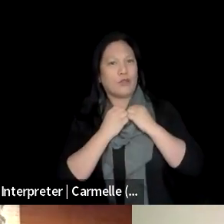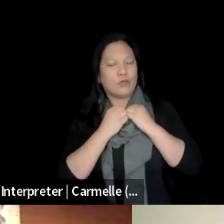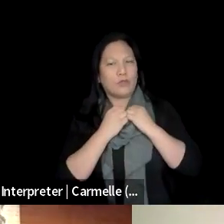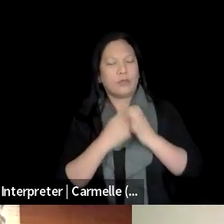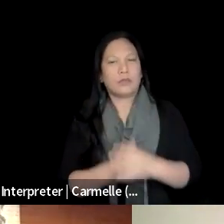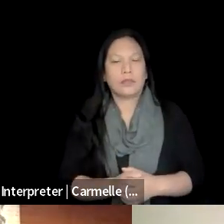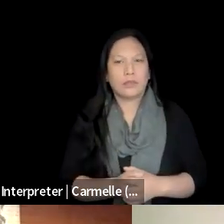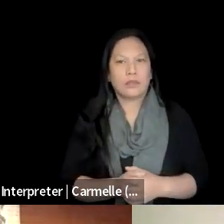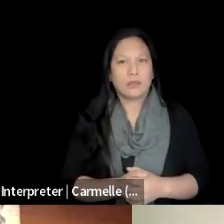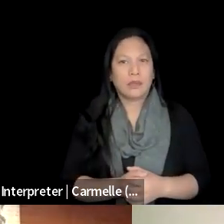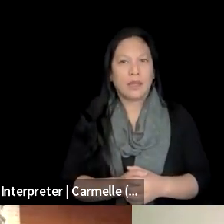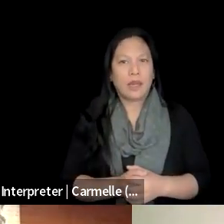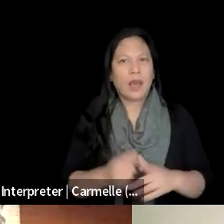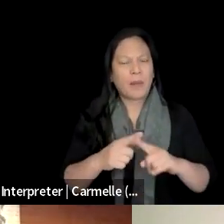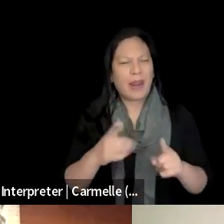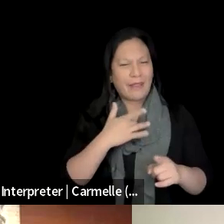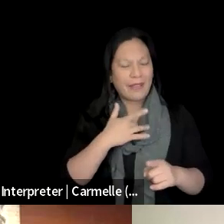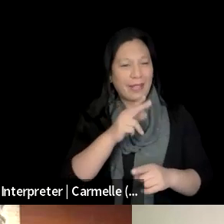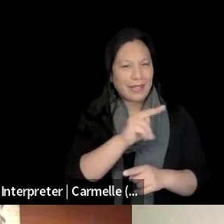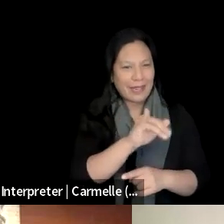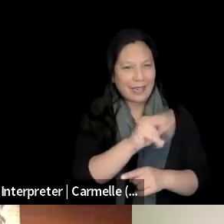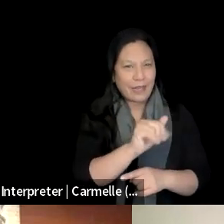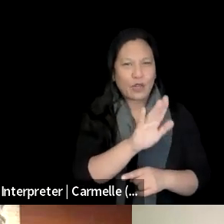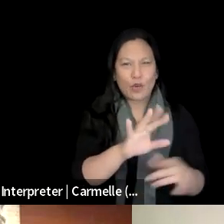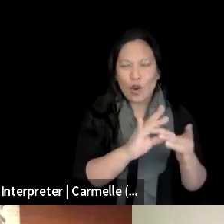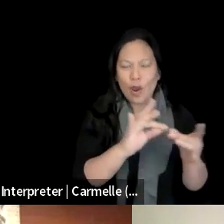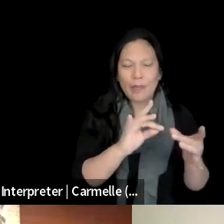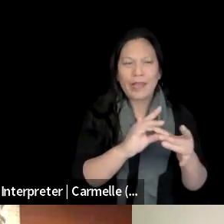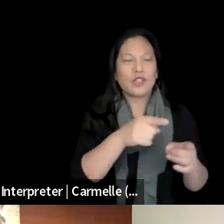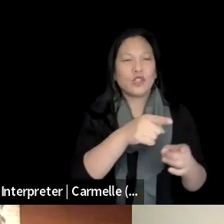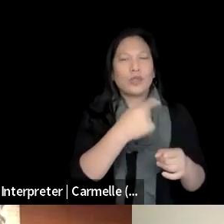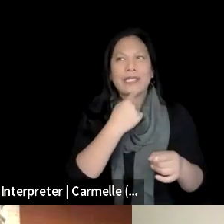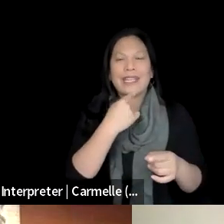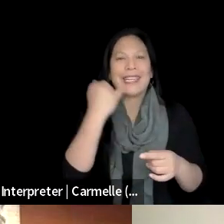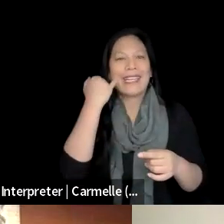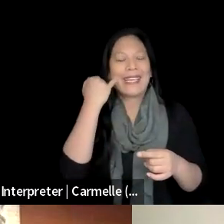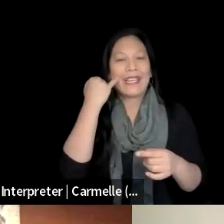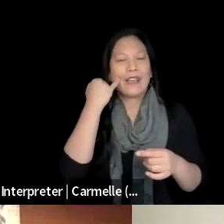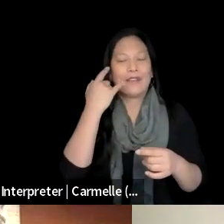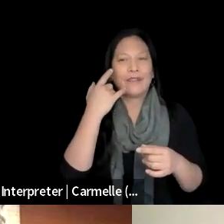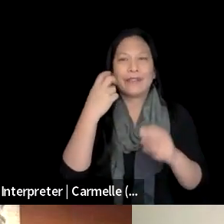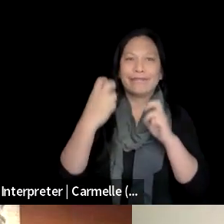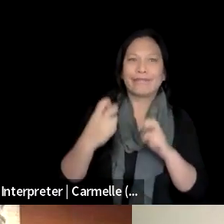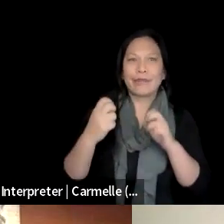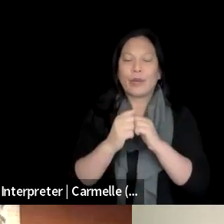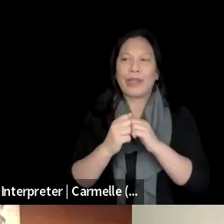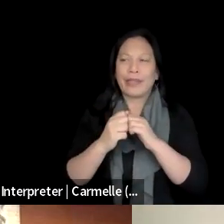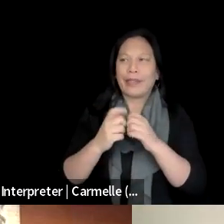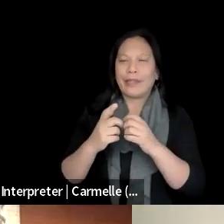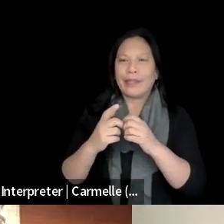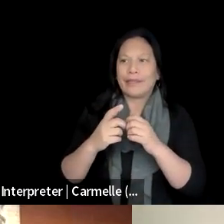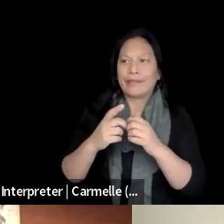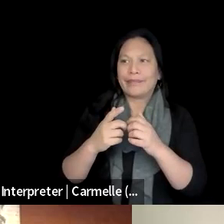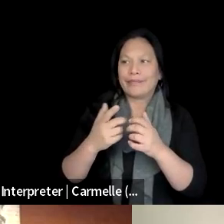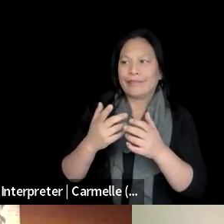feel like that's what you sparked for me, Nina, when you were talking about if you interviewed an actor, they would say, "Oh yeah, you have a room agreement, Nina, but you